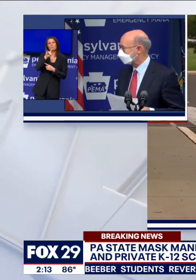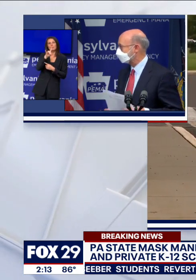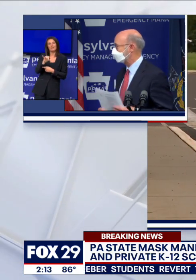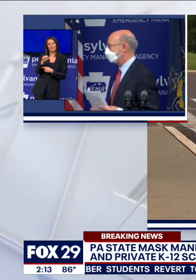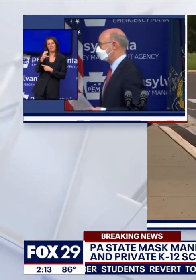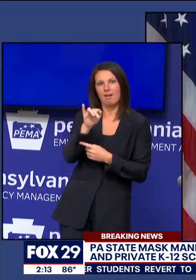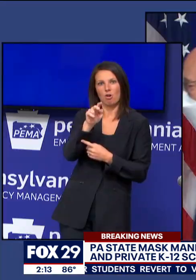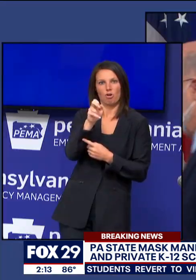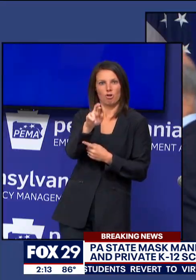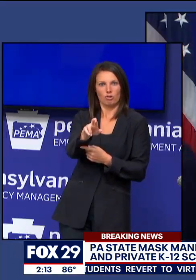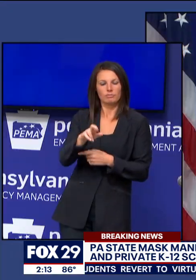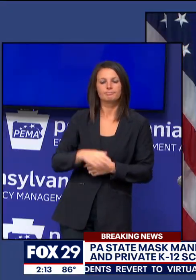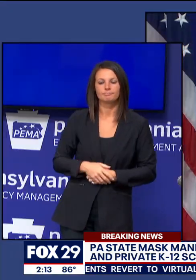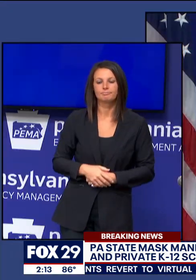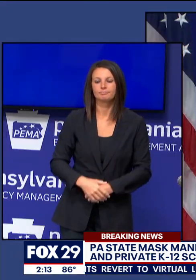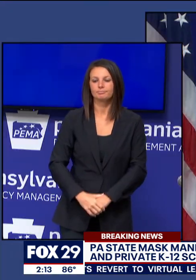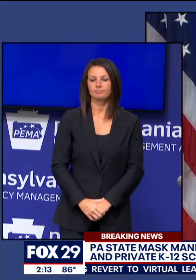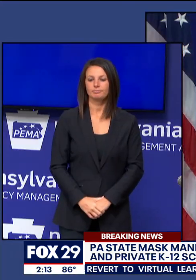Hecker.